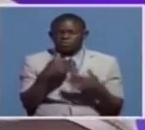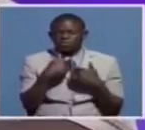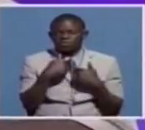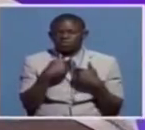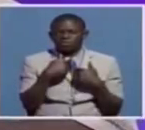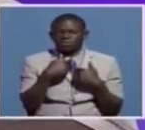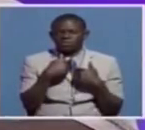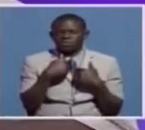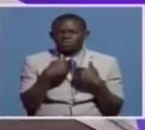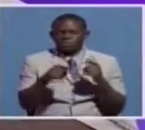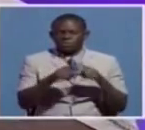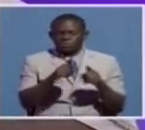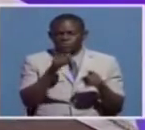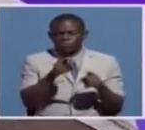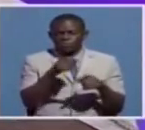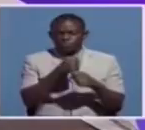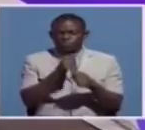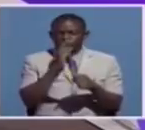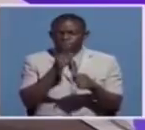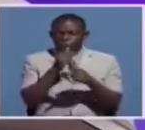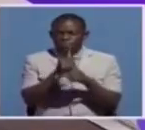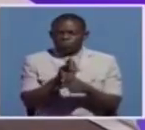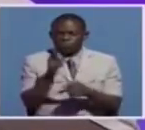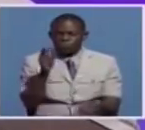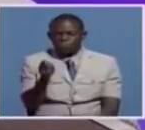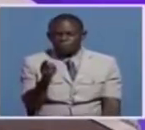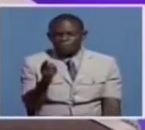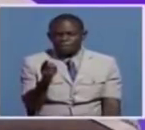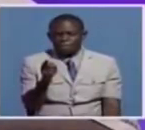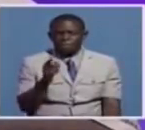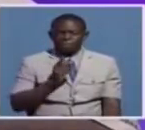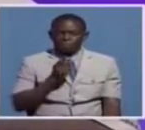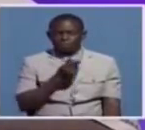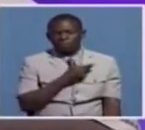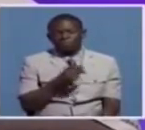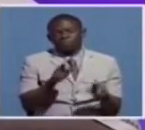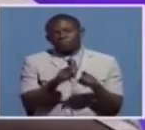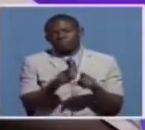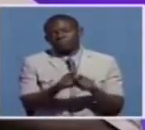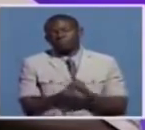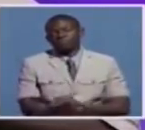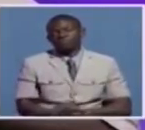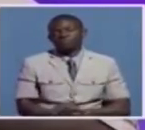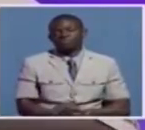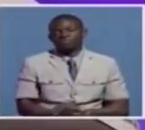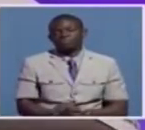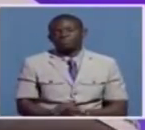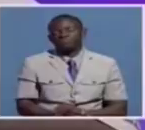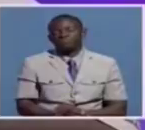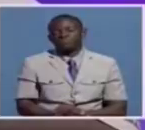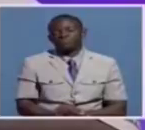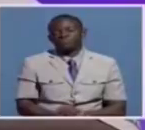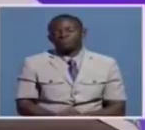and loved, and made sure that we did the same thing. We helped, especially for me, because I stayed home most of the